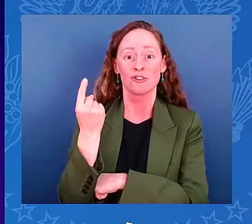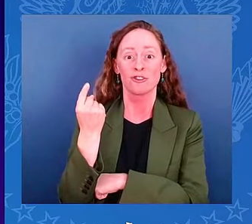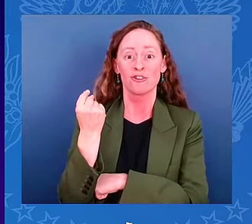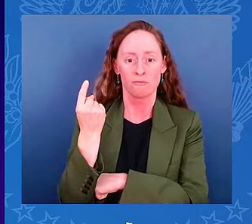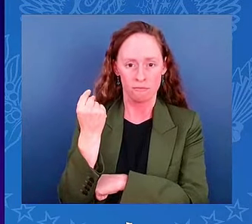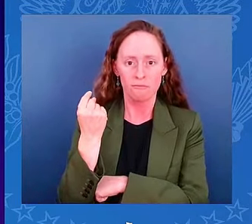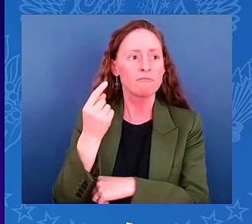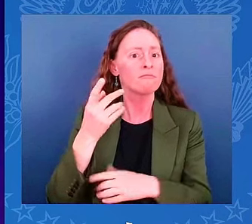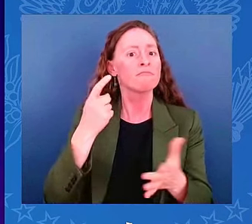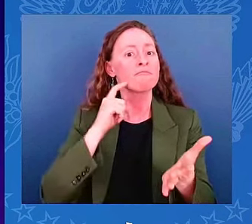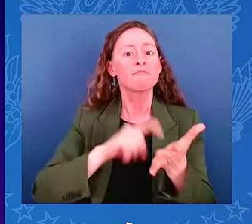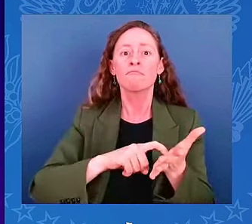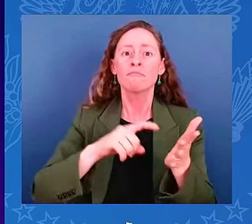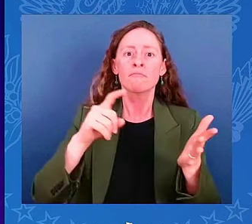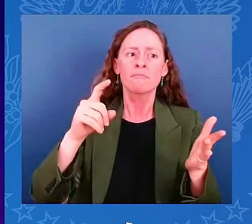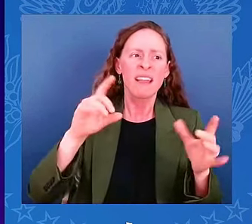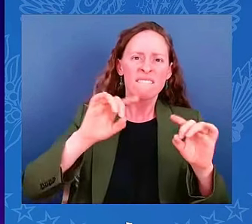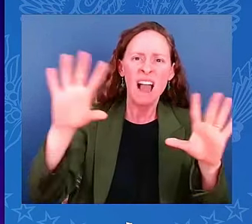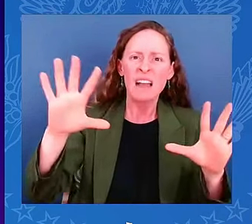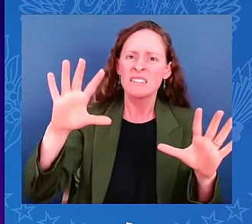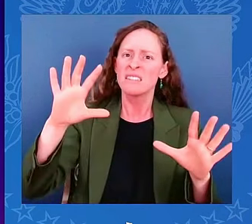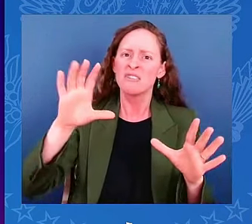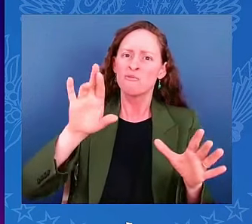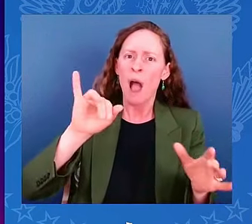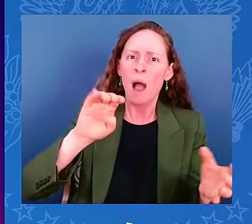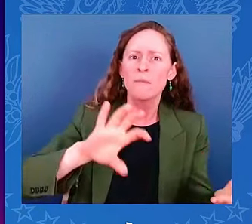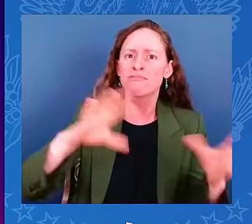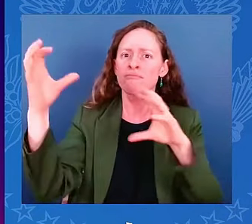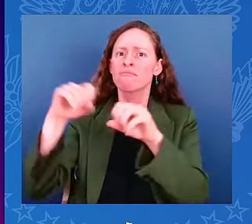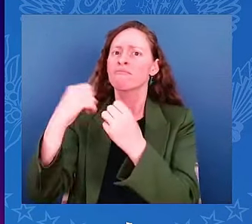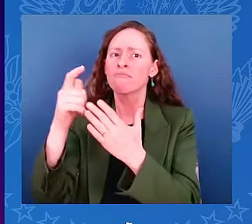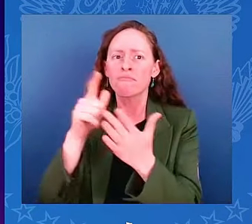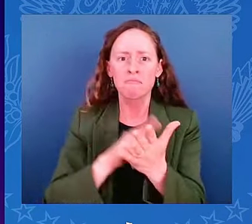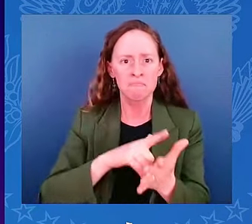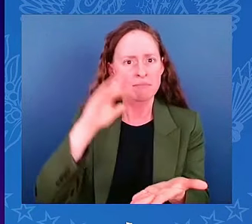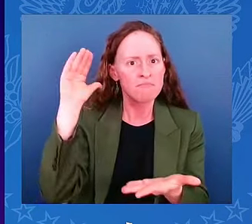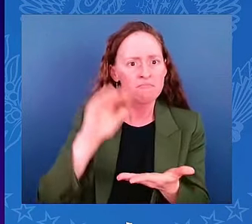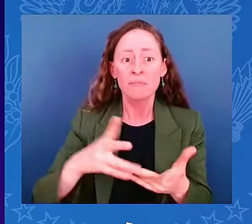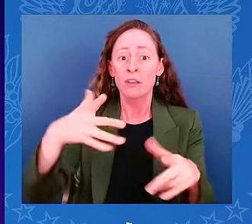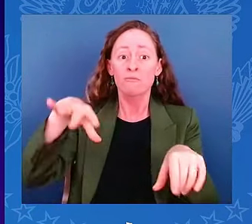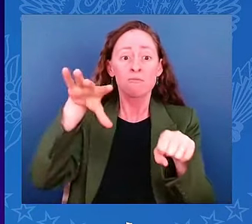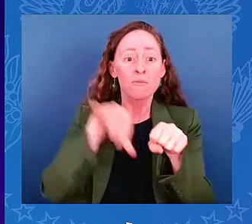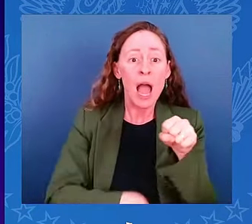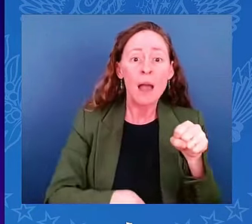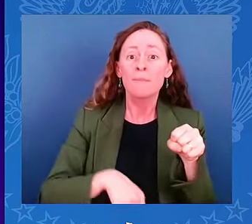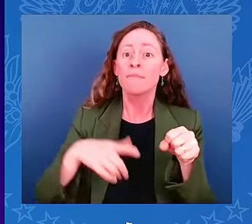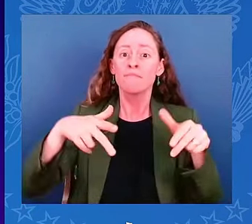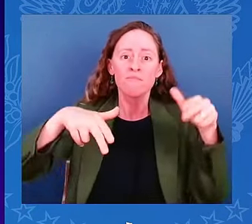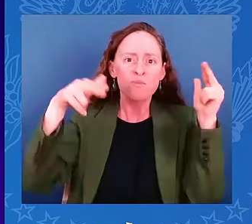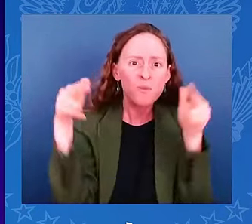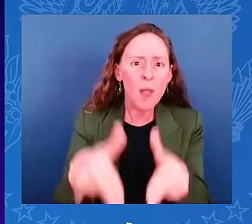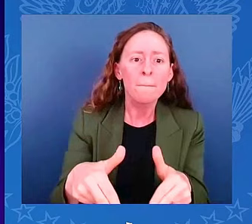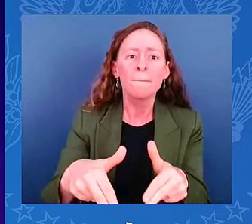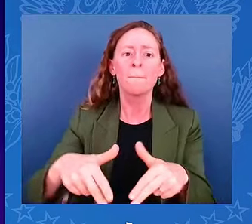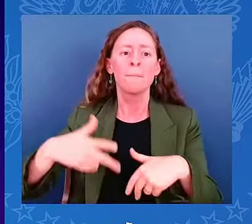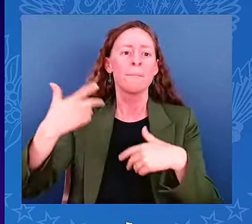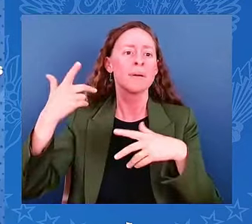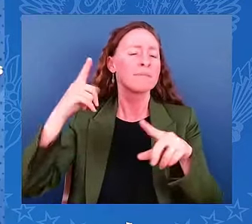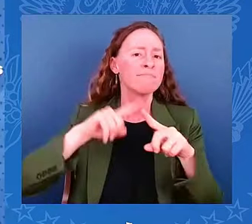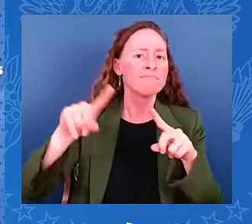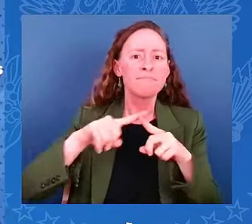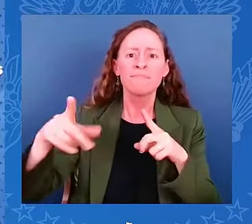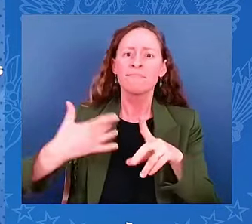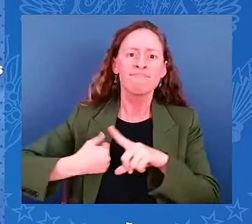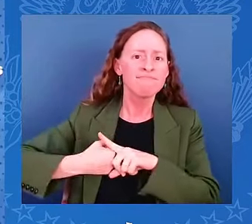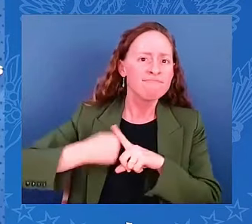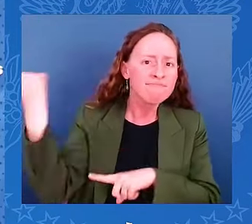years. Murder, rape, aggravated assault, robbery, all dropped sharply, along with burglary and property crime. Because